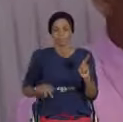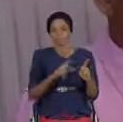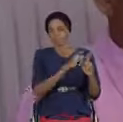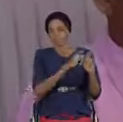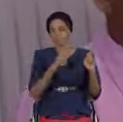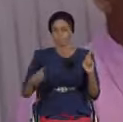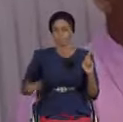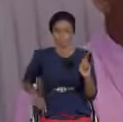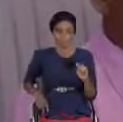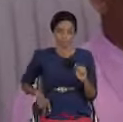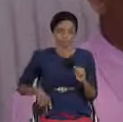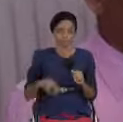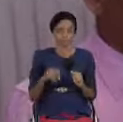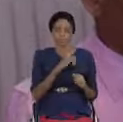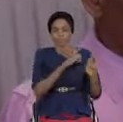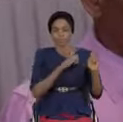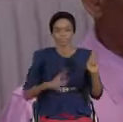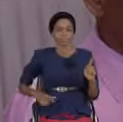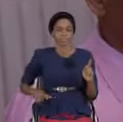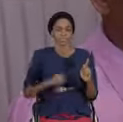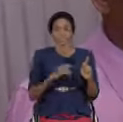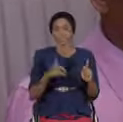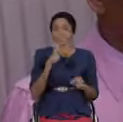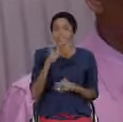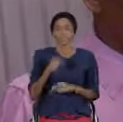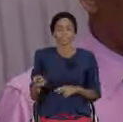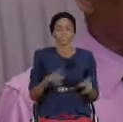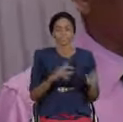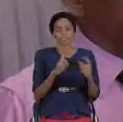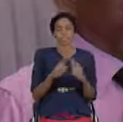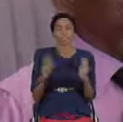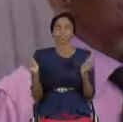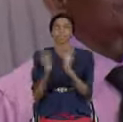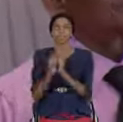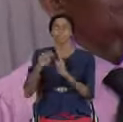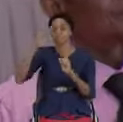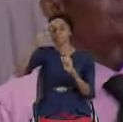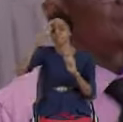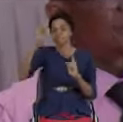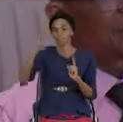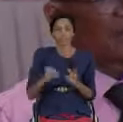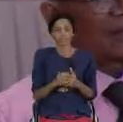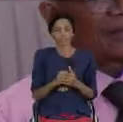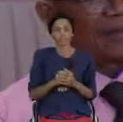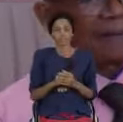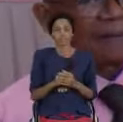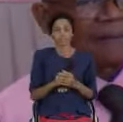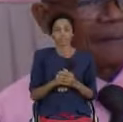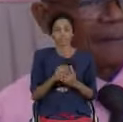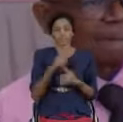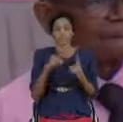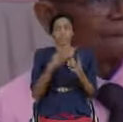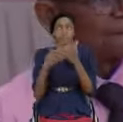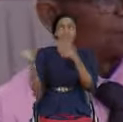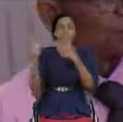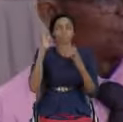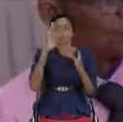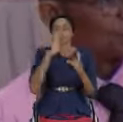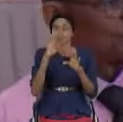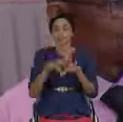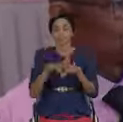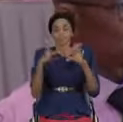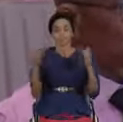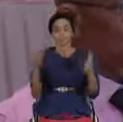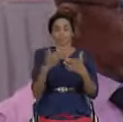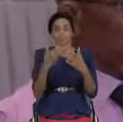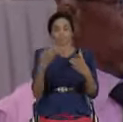Lords. Are you ready to meet him? Very soon the sky will be opened. The Son of God